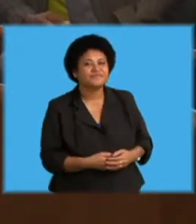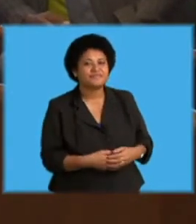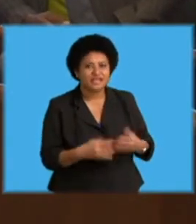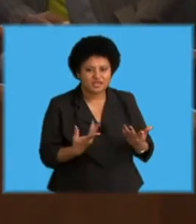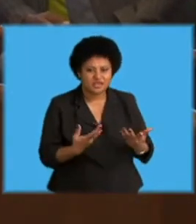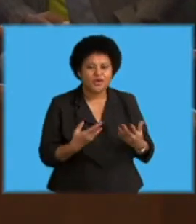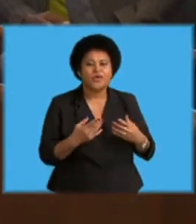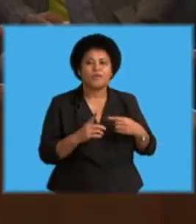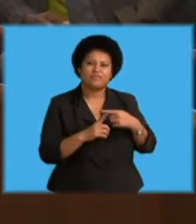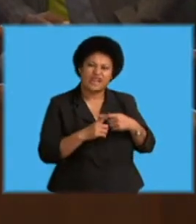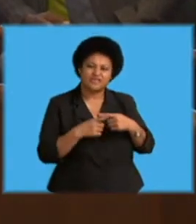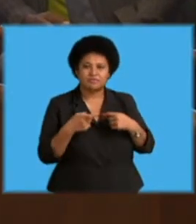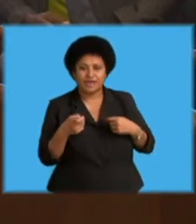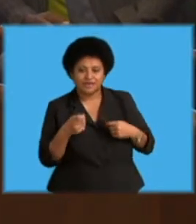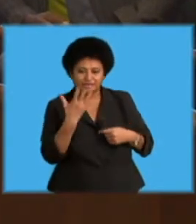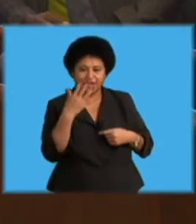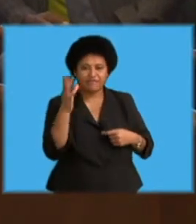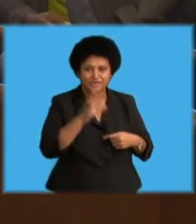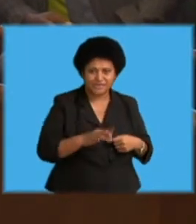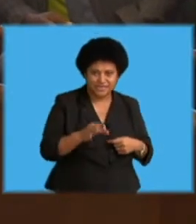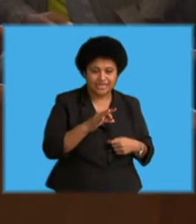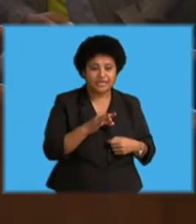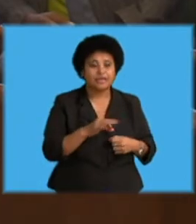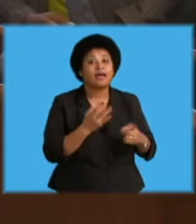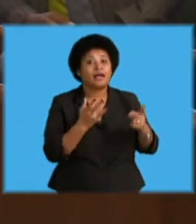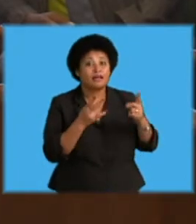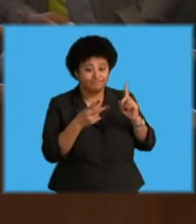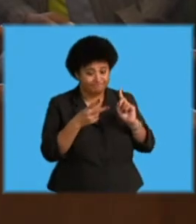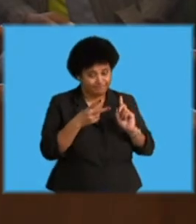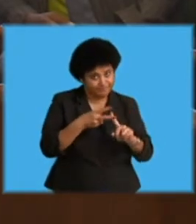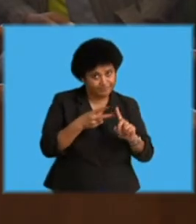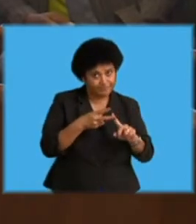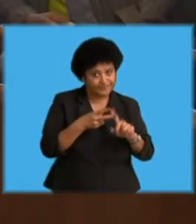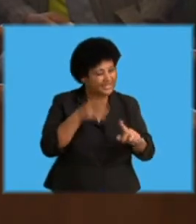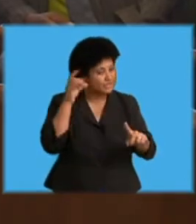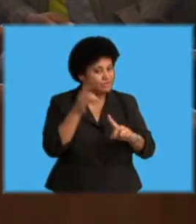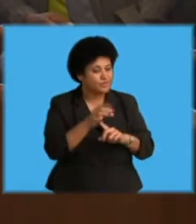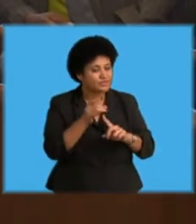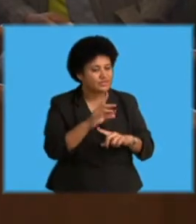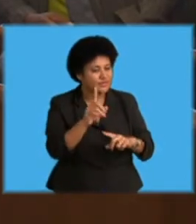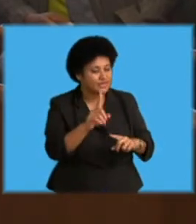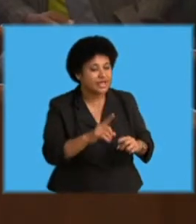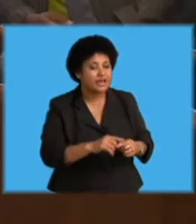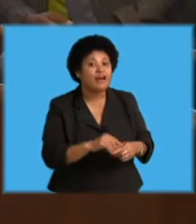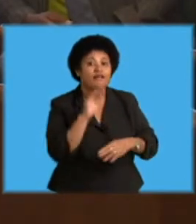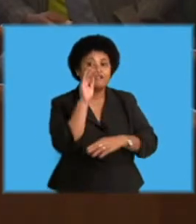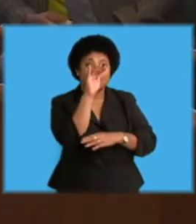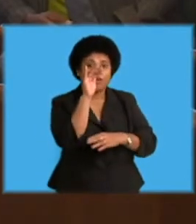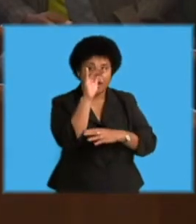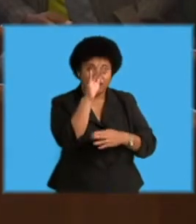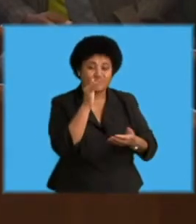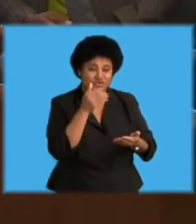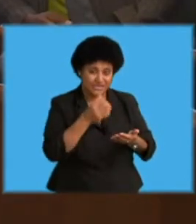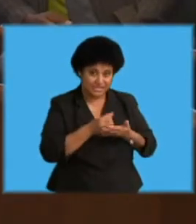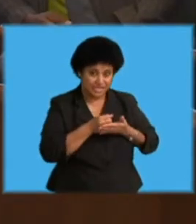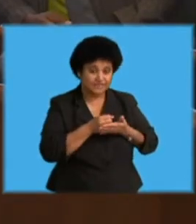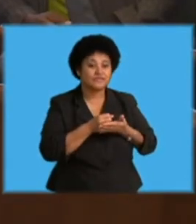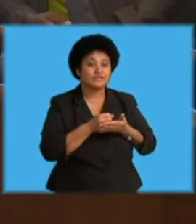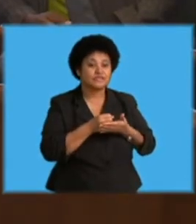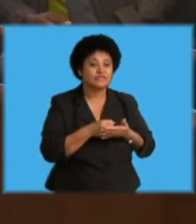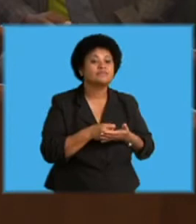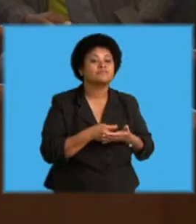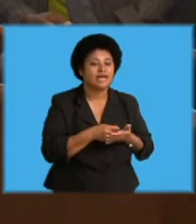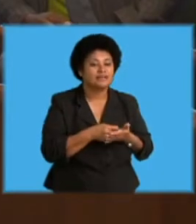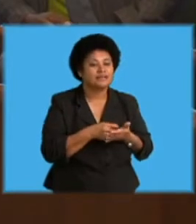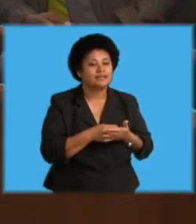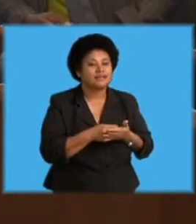minus 5%, Madam Speaker. Madam Speaker, the other point that is very important is foreign reserves. Now, foreign reserves at the end of